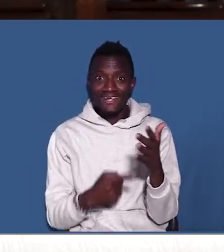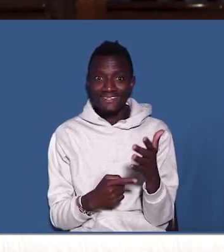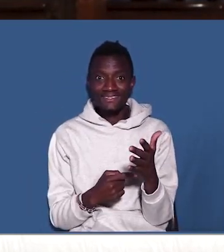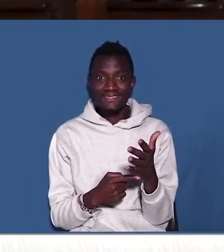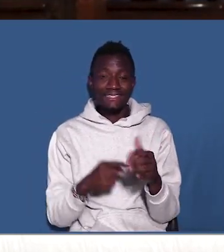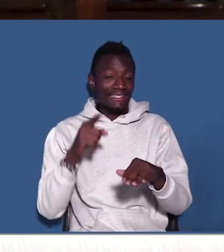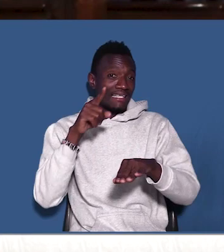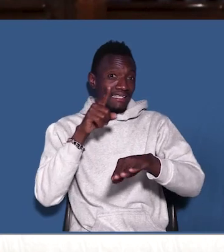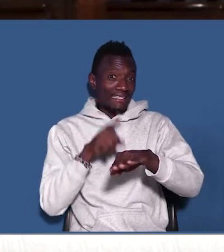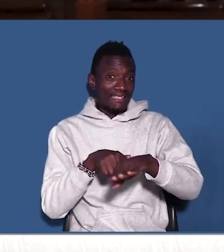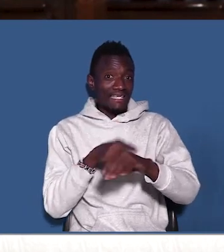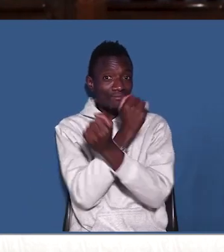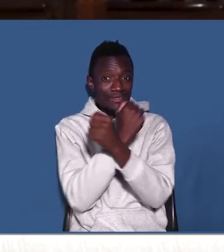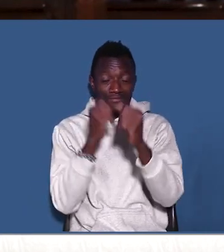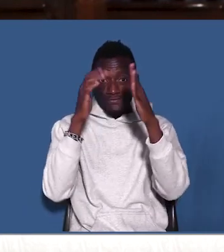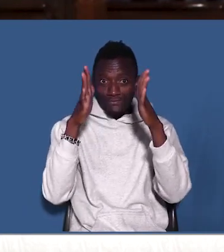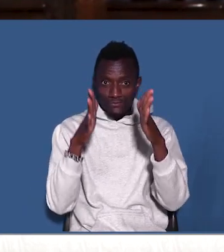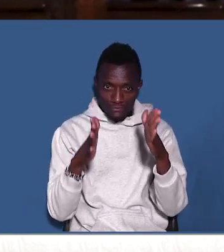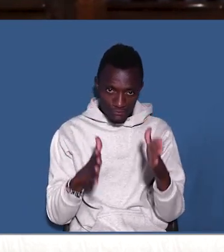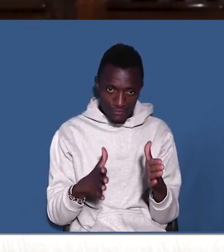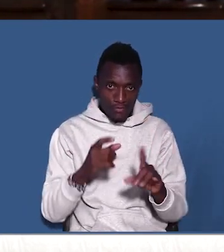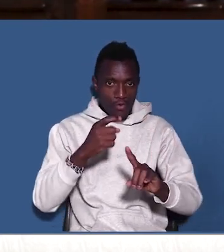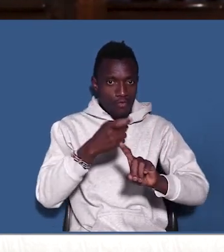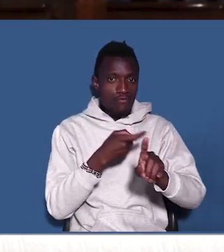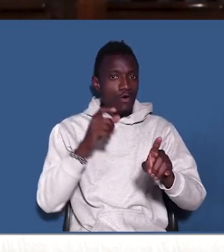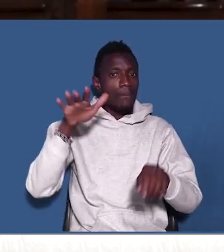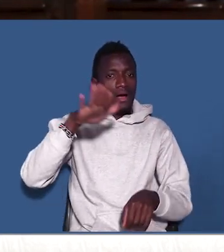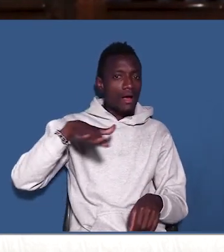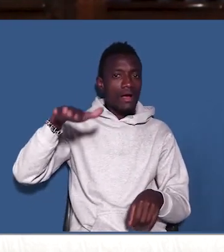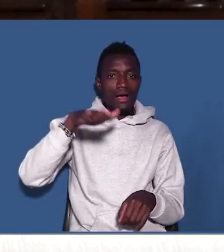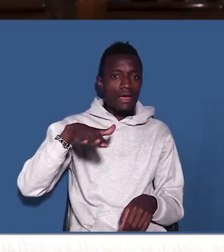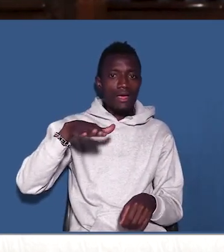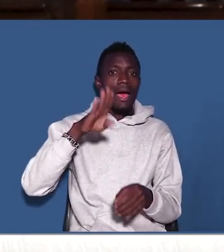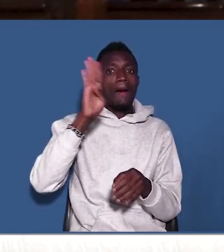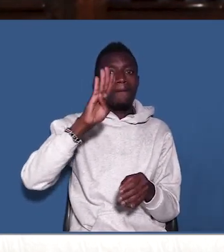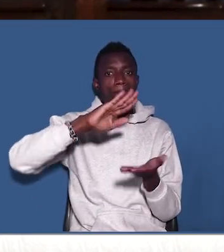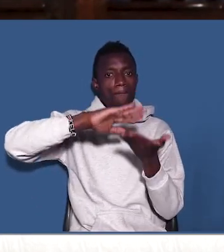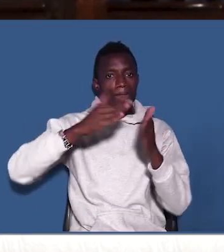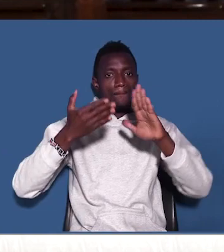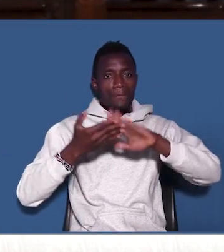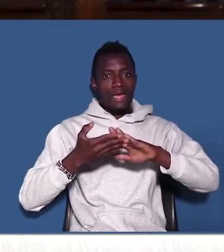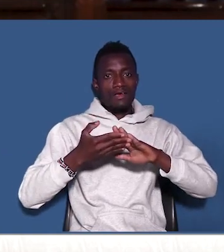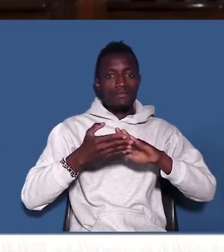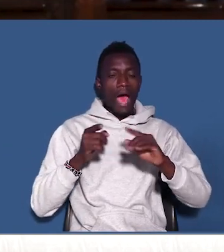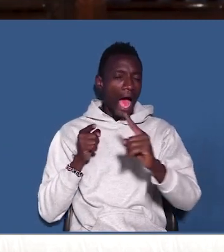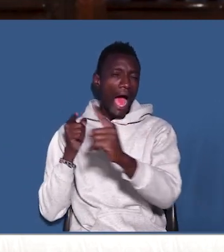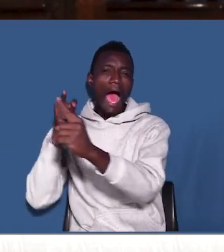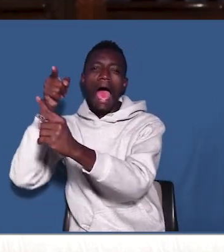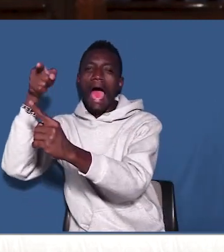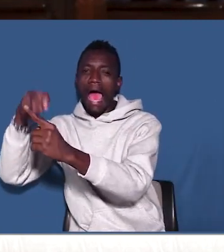Bethlehem to Calvary. Look minutely at every portion of